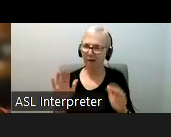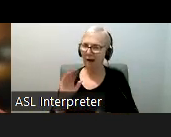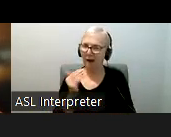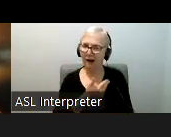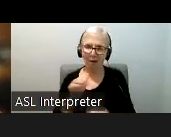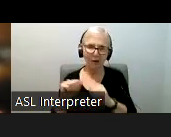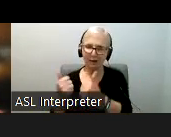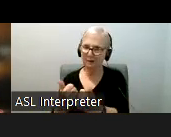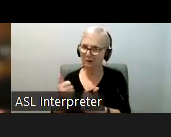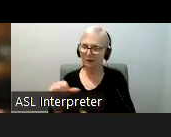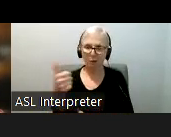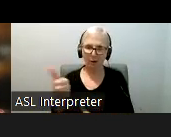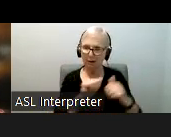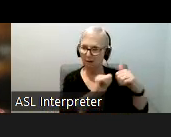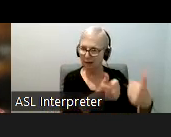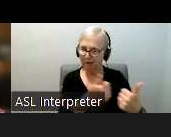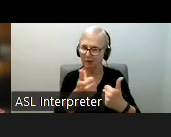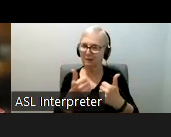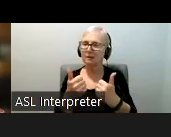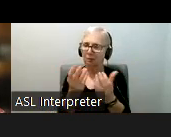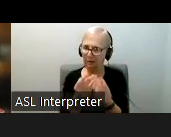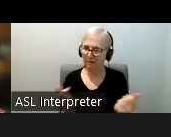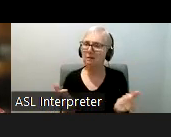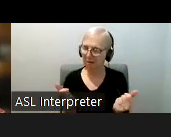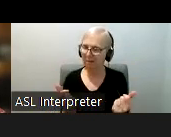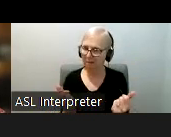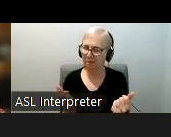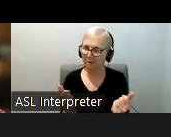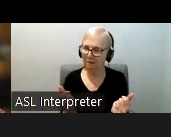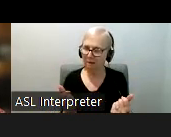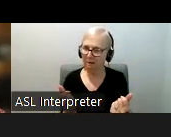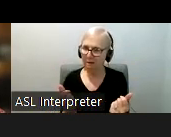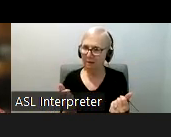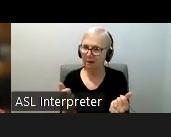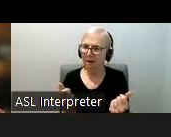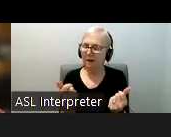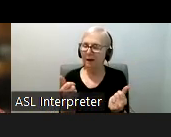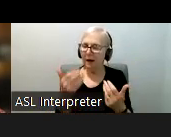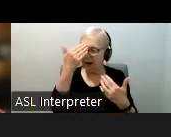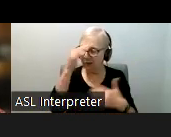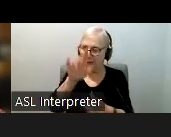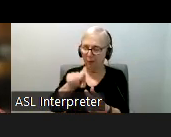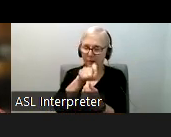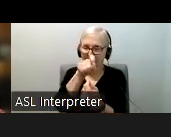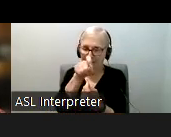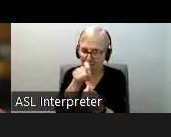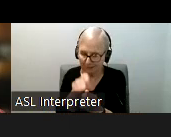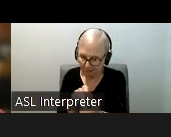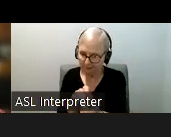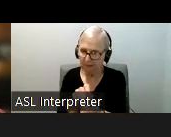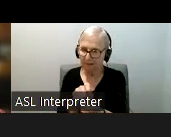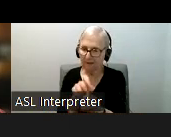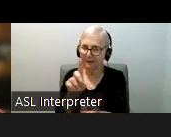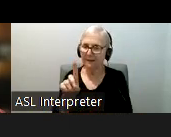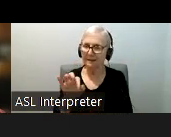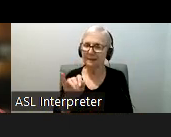or another agency to be dealt with. So I don't know specifically the